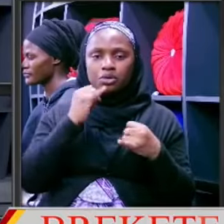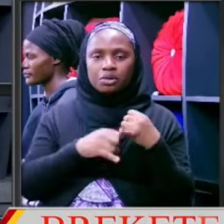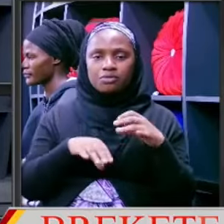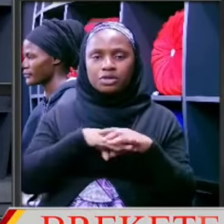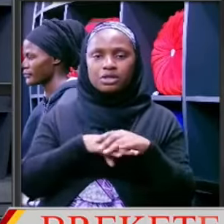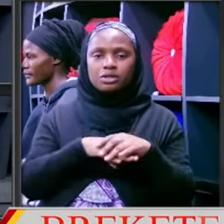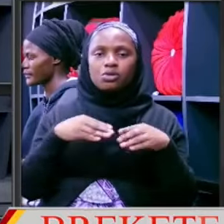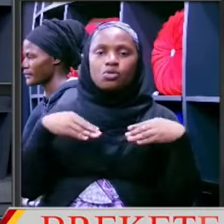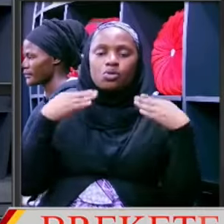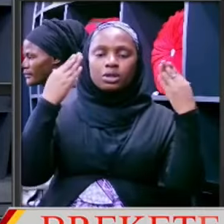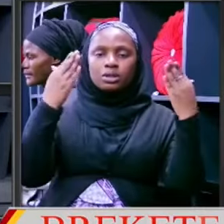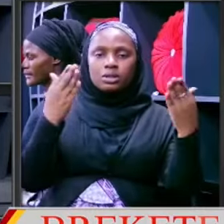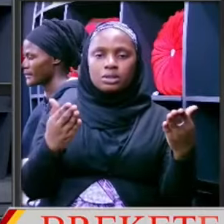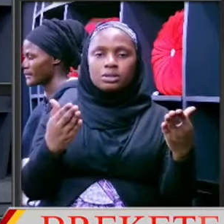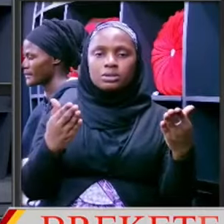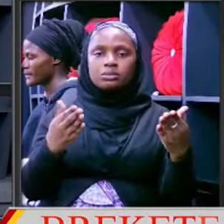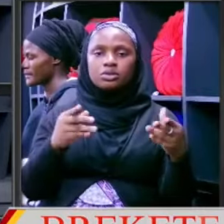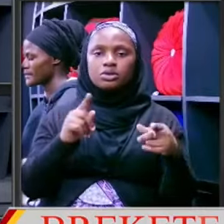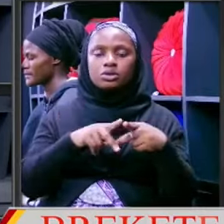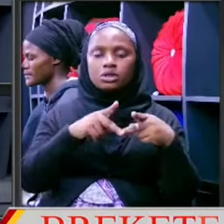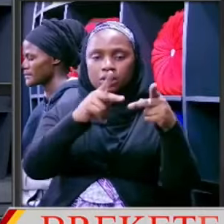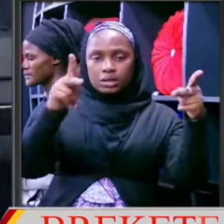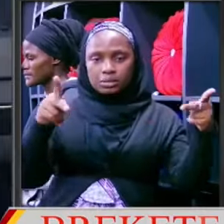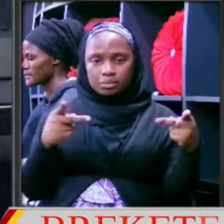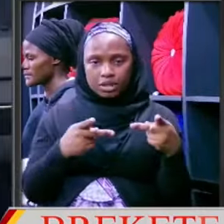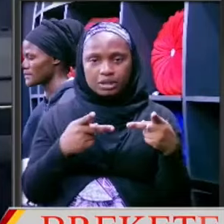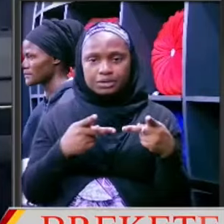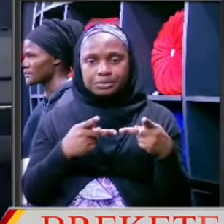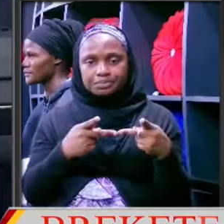will take me to the place.